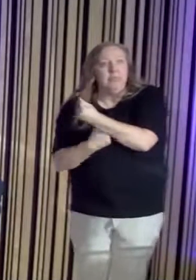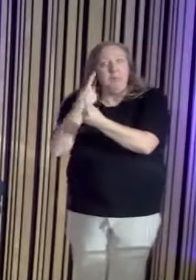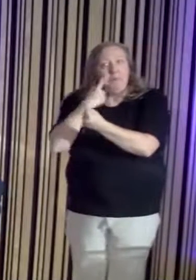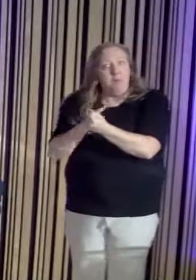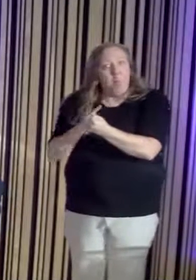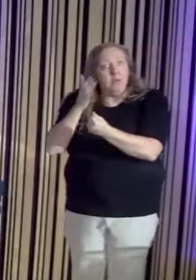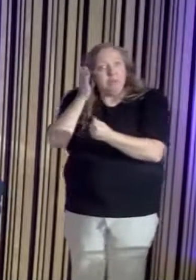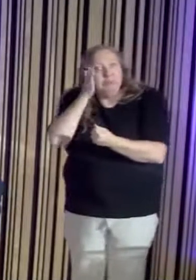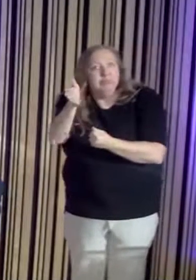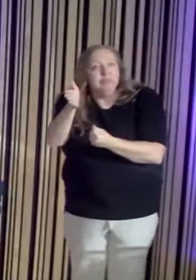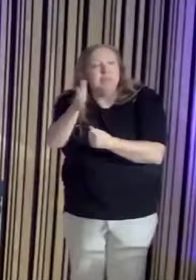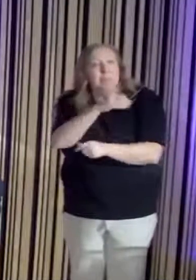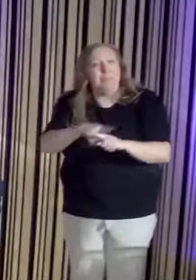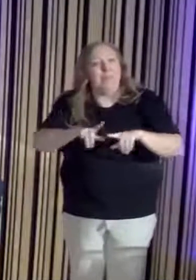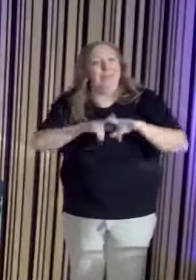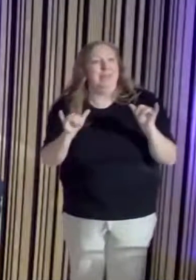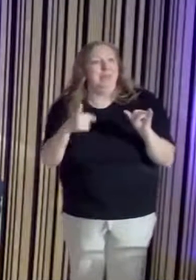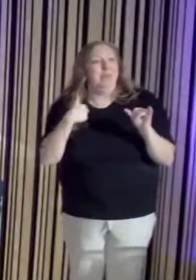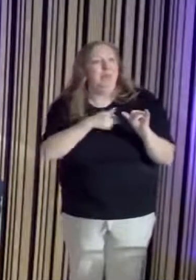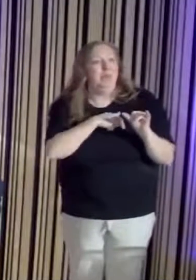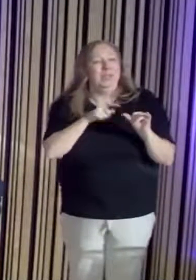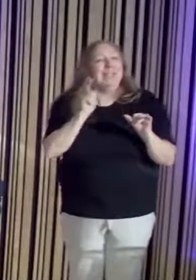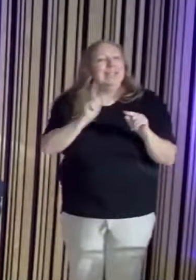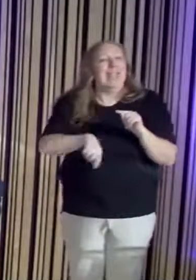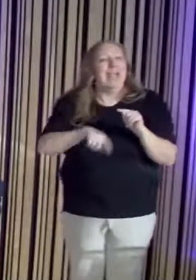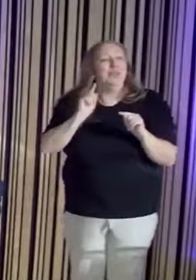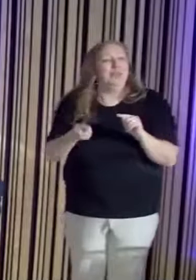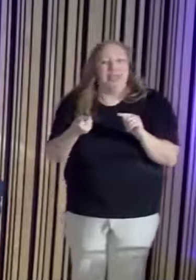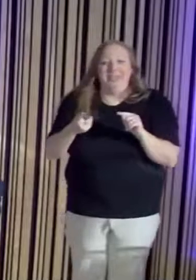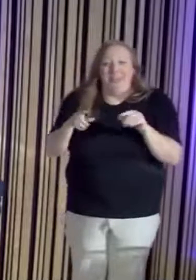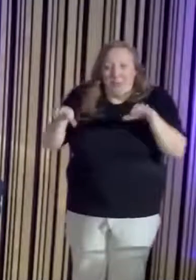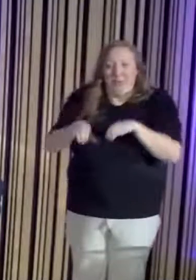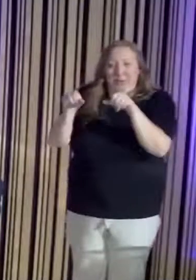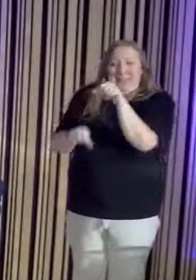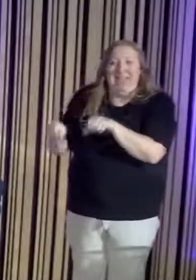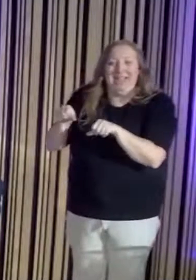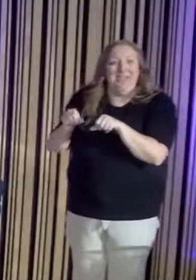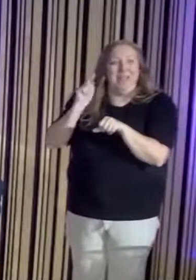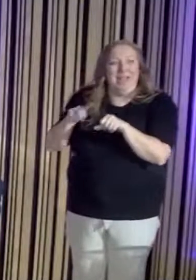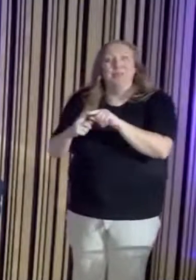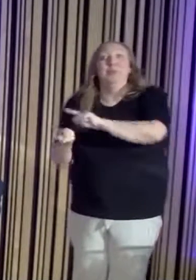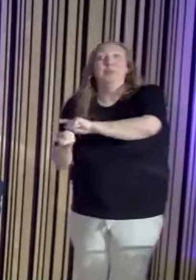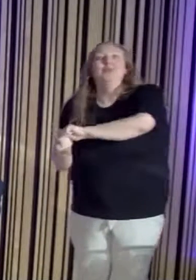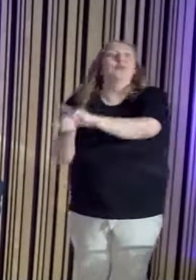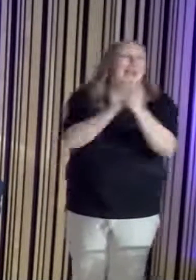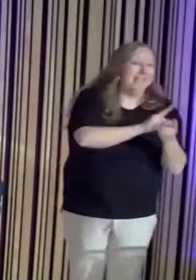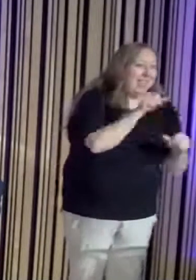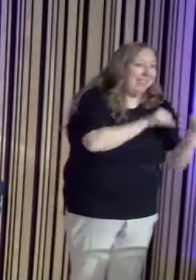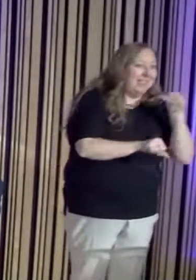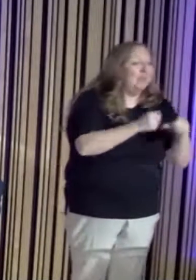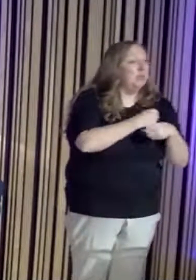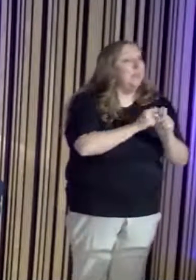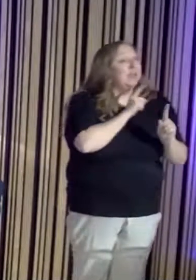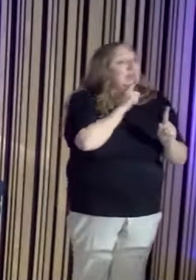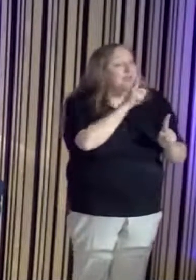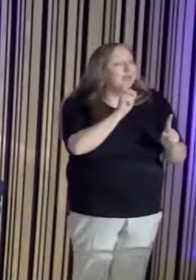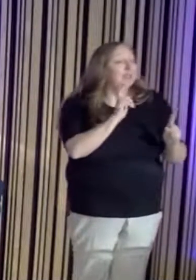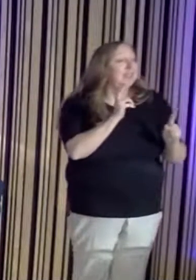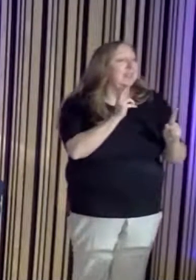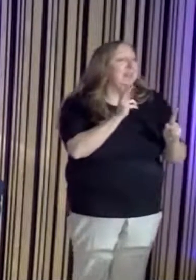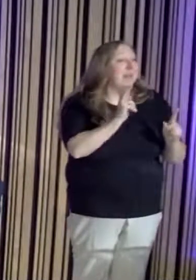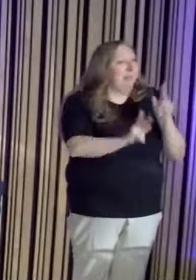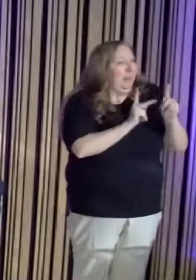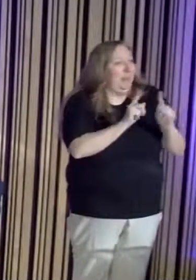need, to devise ways to make that science understandable to politicians,